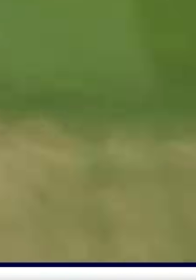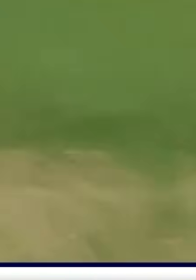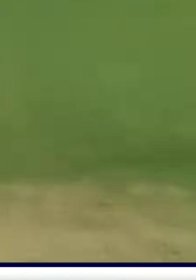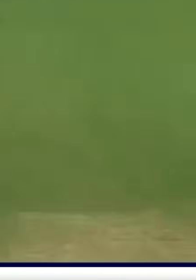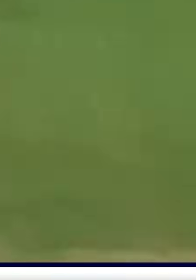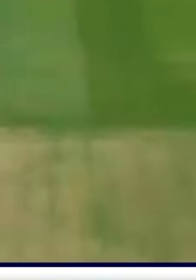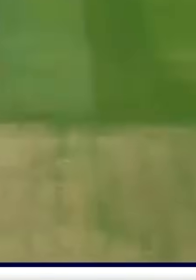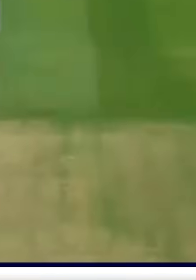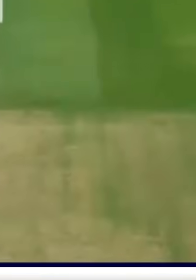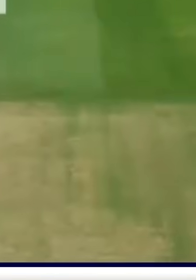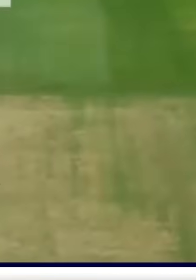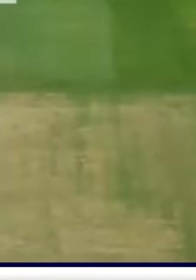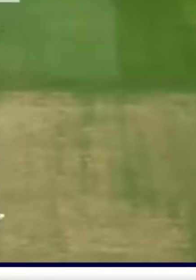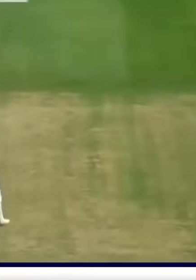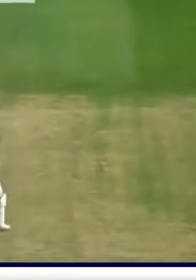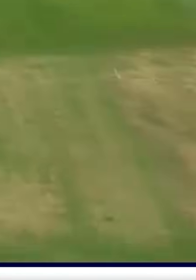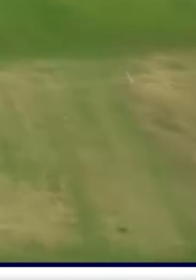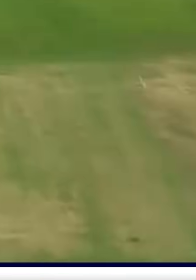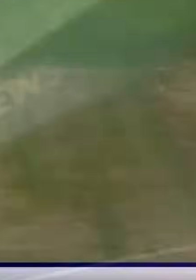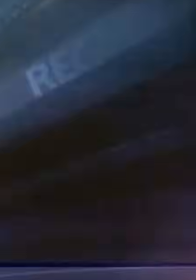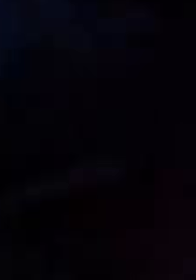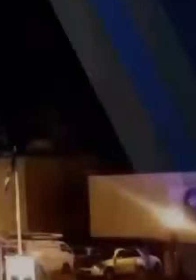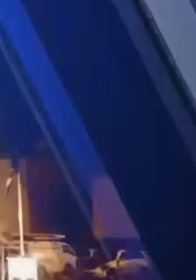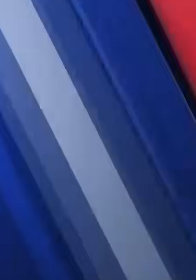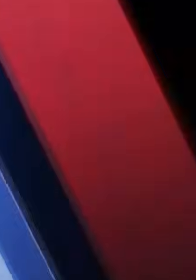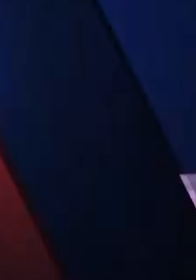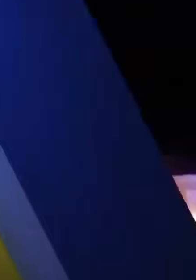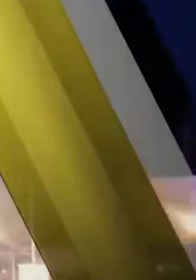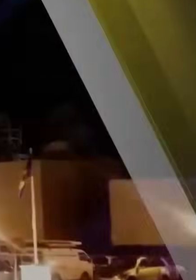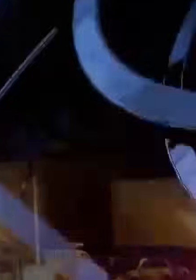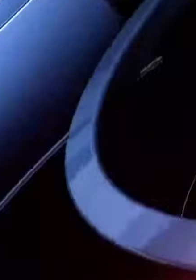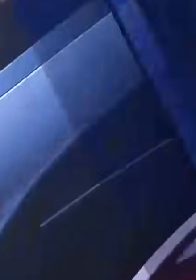test against Australia.